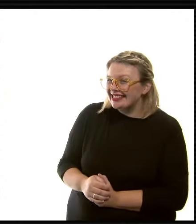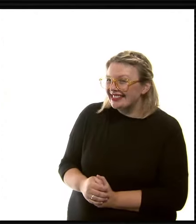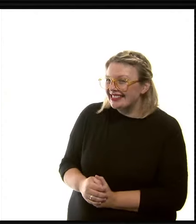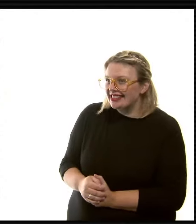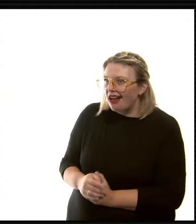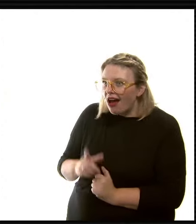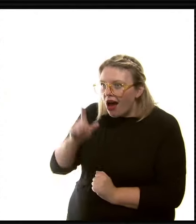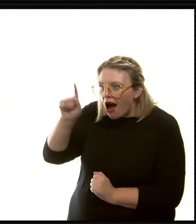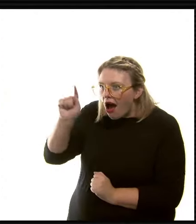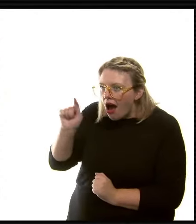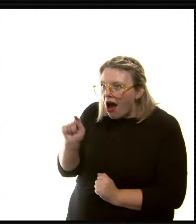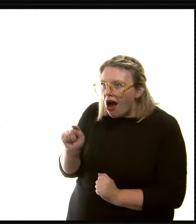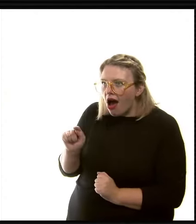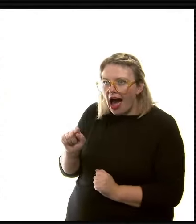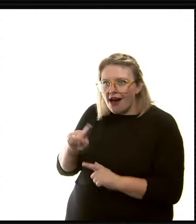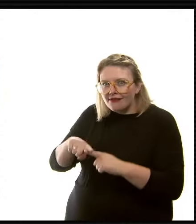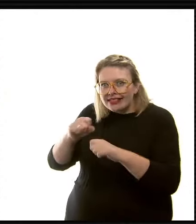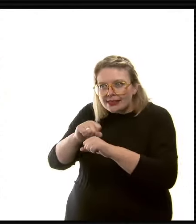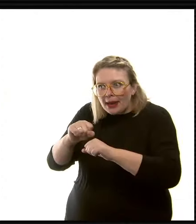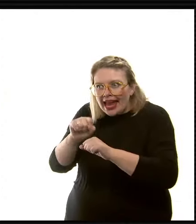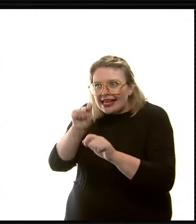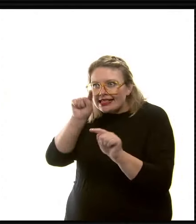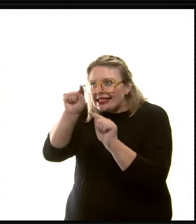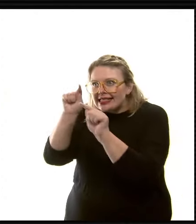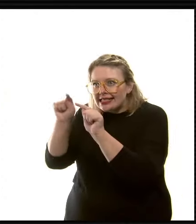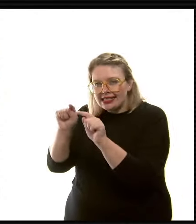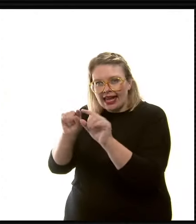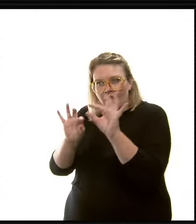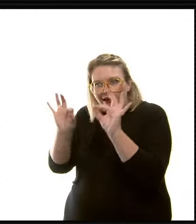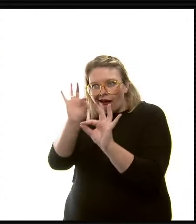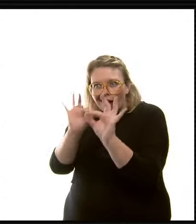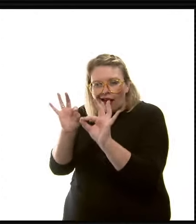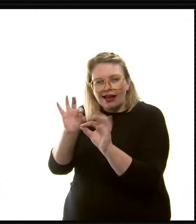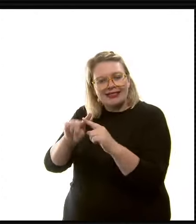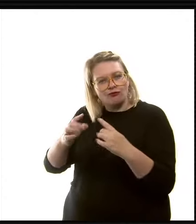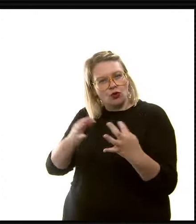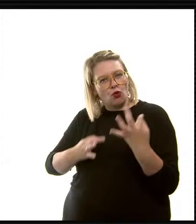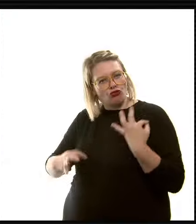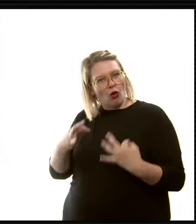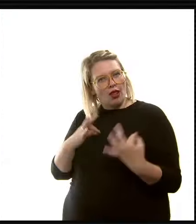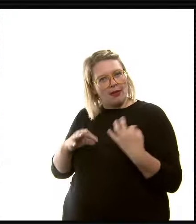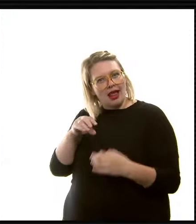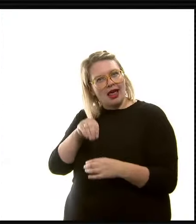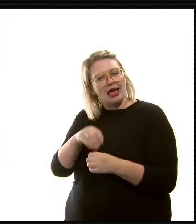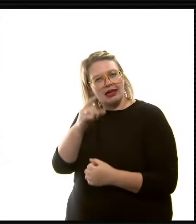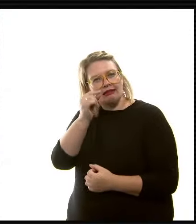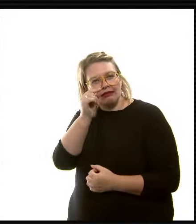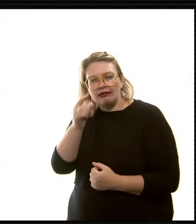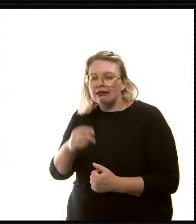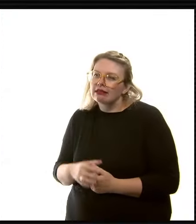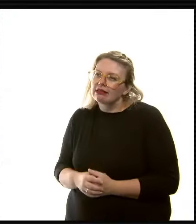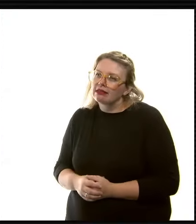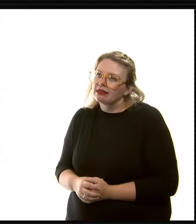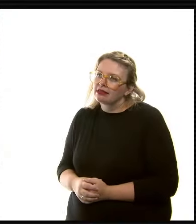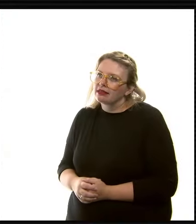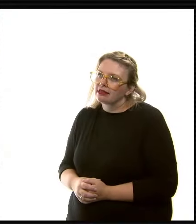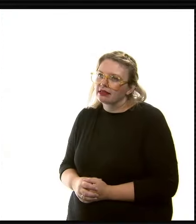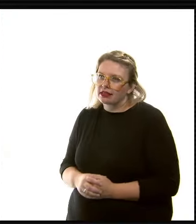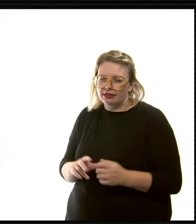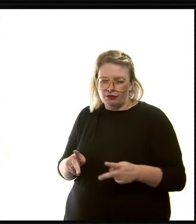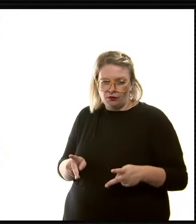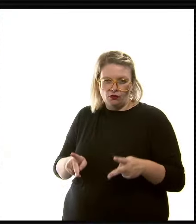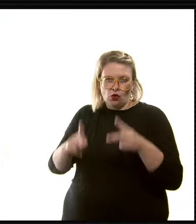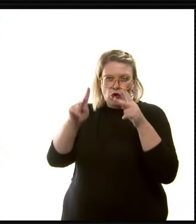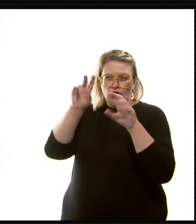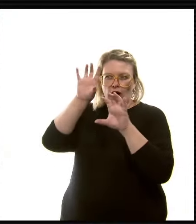spaces inside these rooms that really invite for a lot of role play. To achieve something like this, grandiose and this vertical with a Lego build,